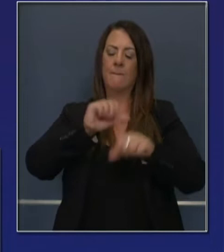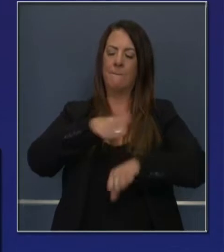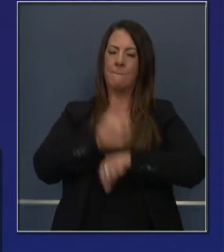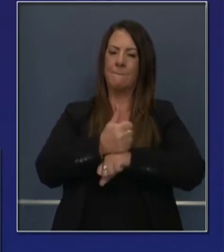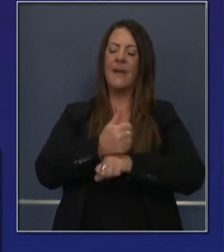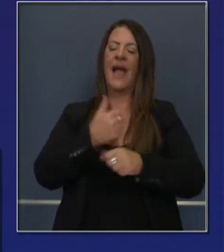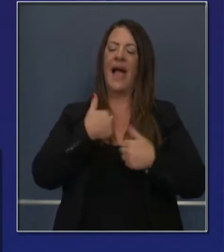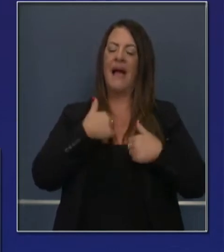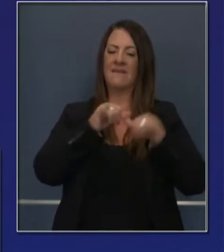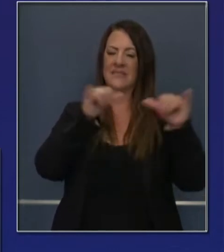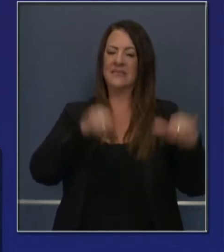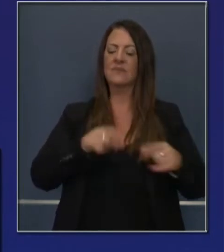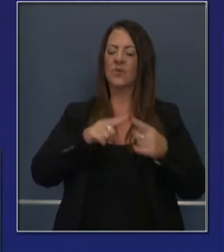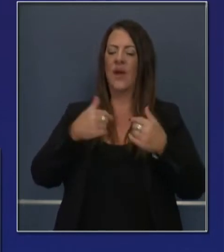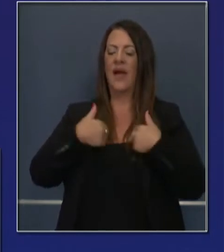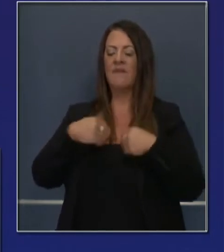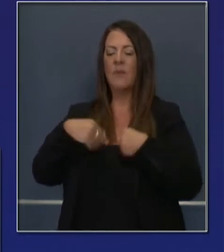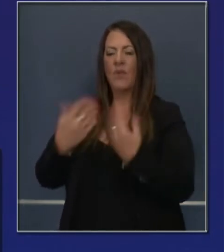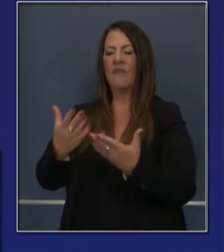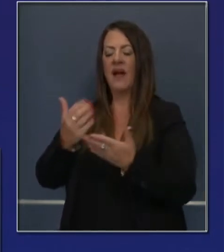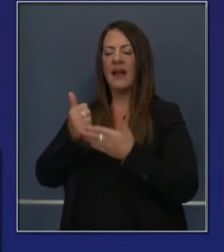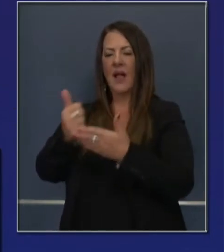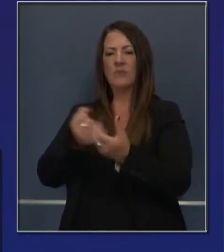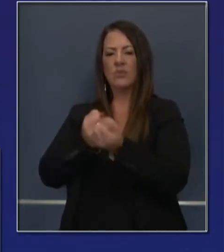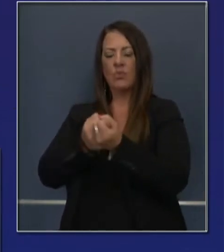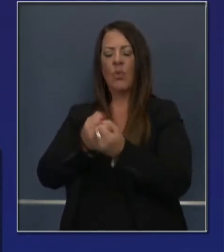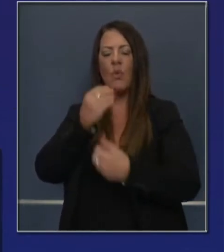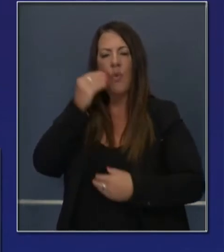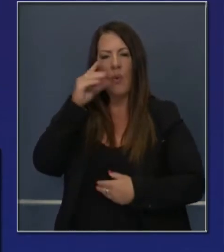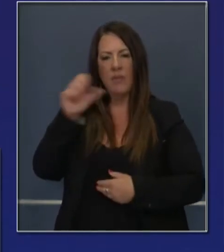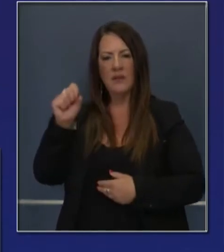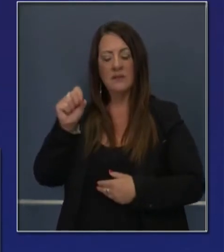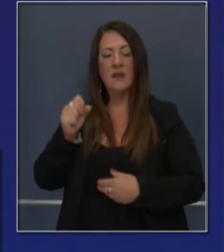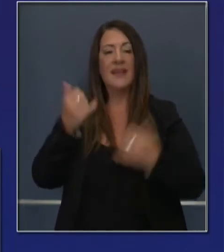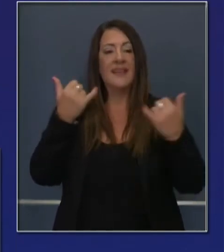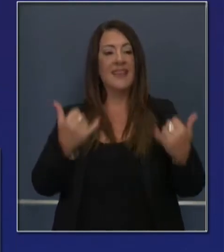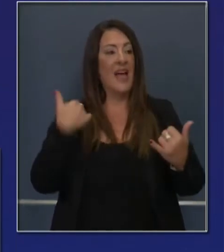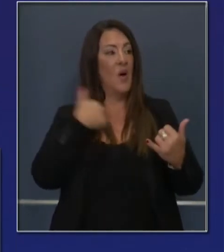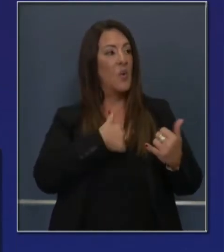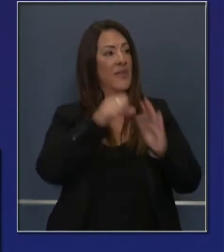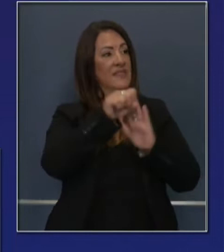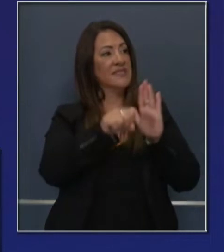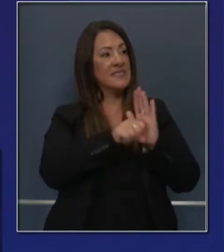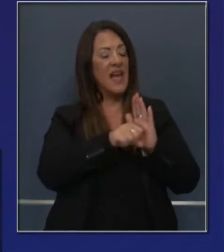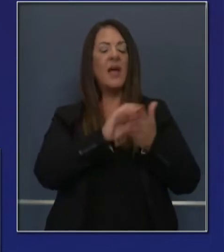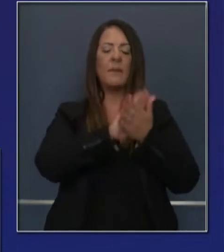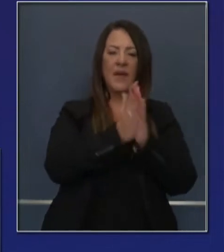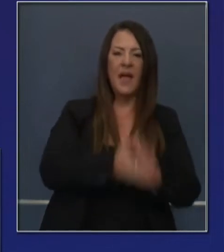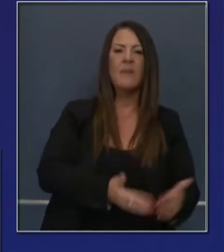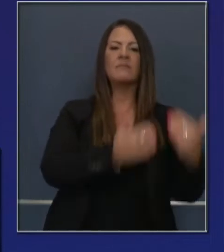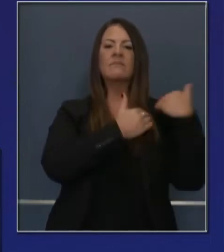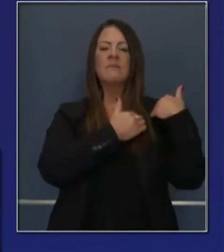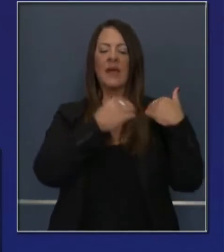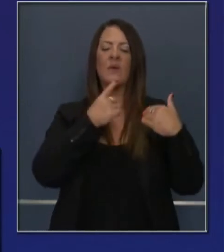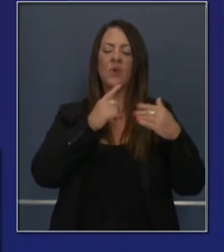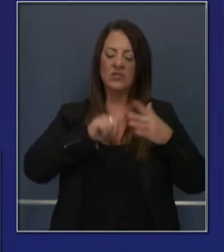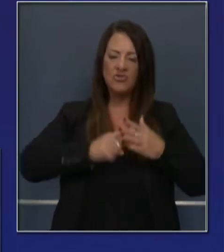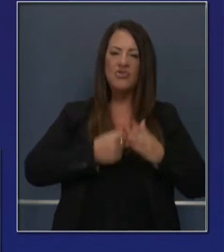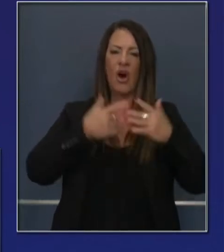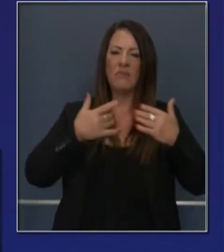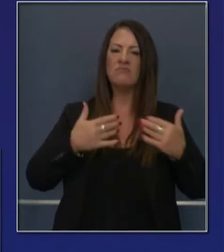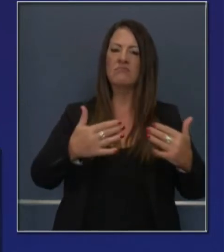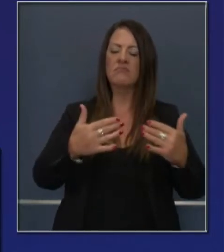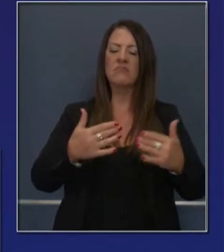deliver. But the state is now providing more in the ways of support than we ever have. Again, we're just getting started. I recognize